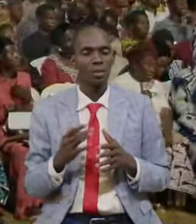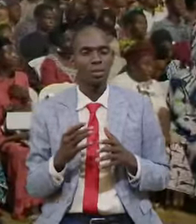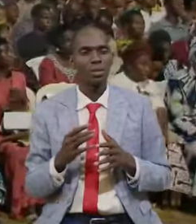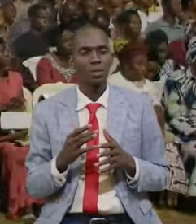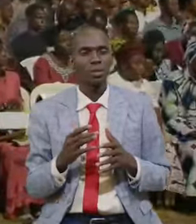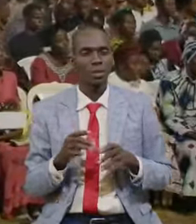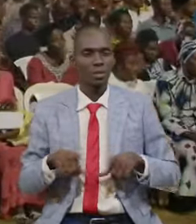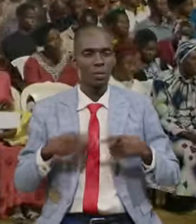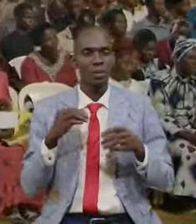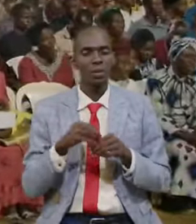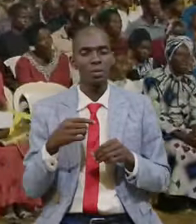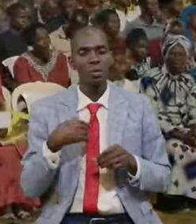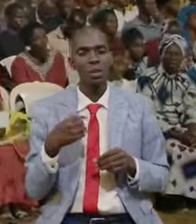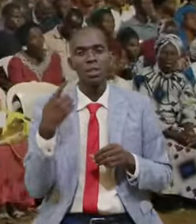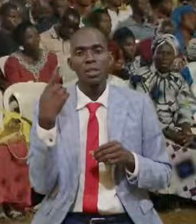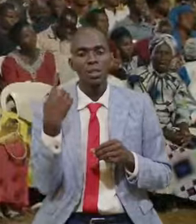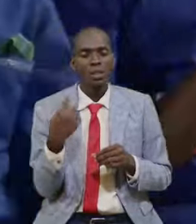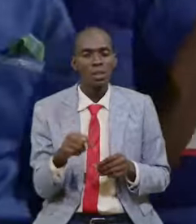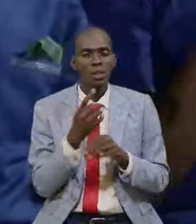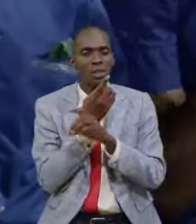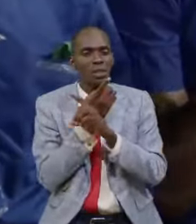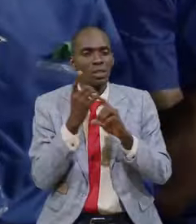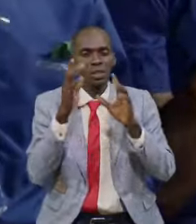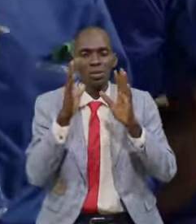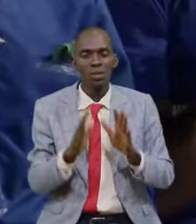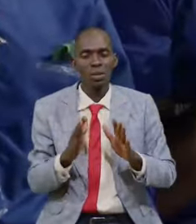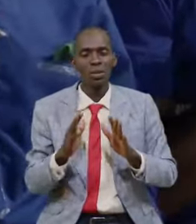The deliverer liveth in me.